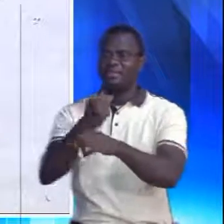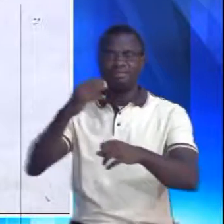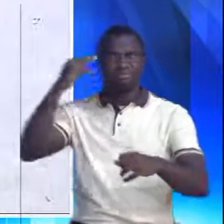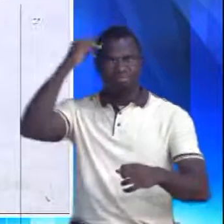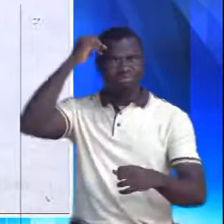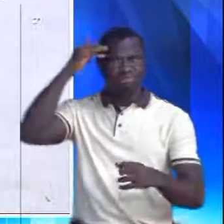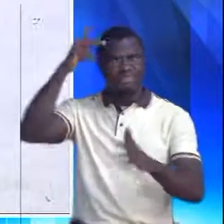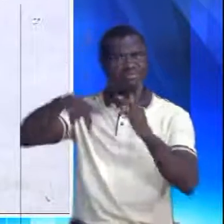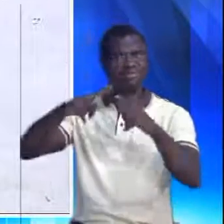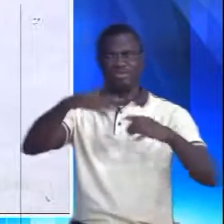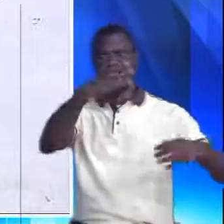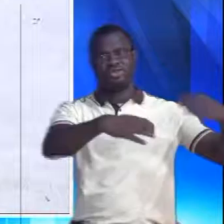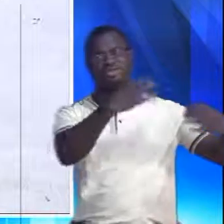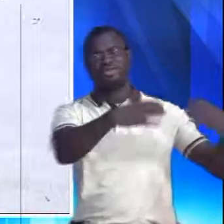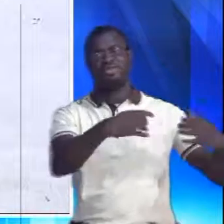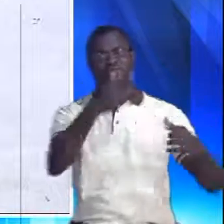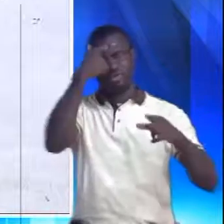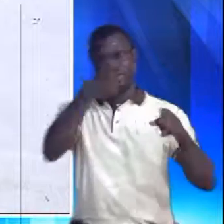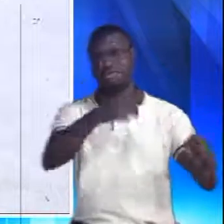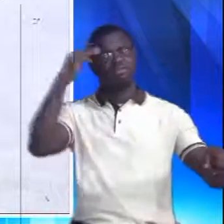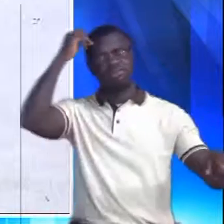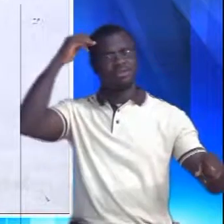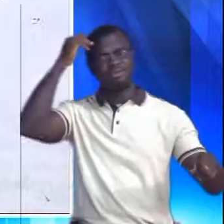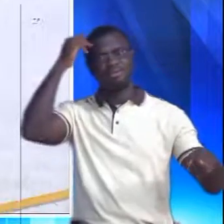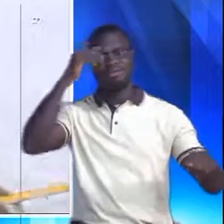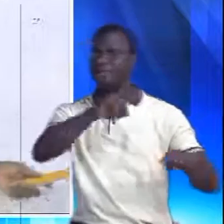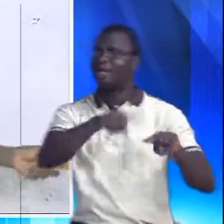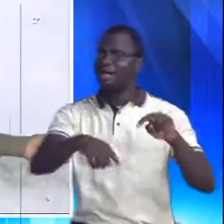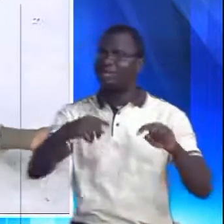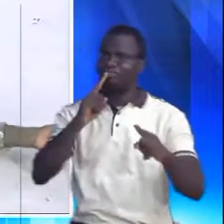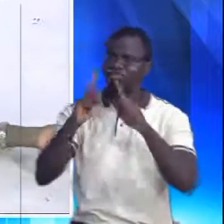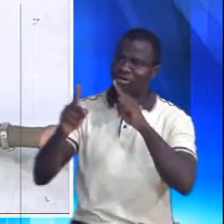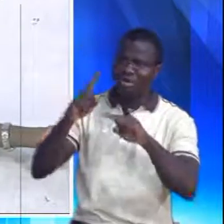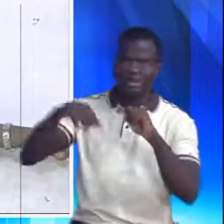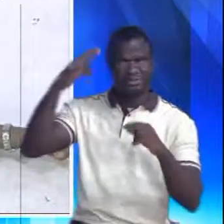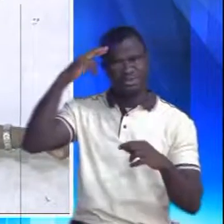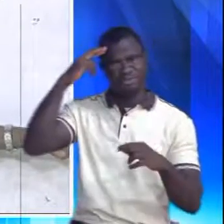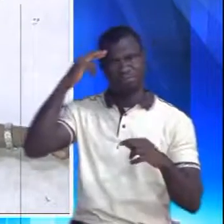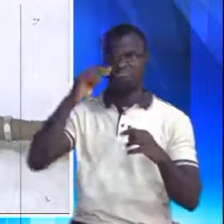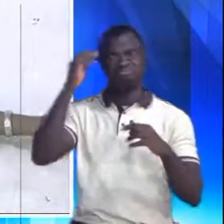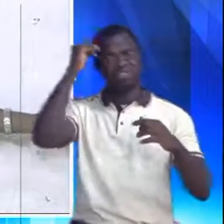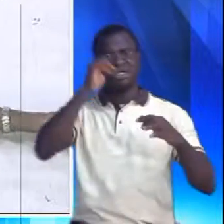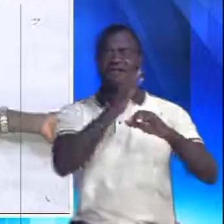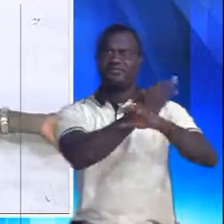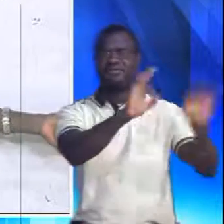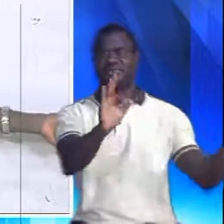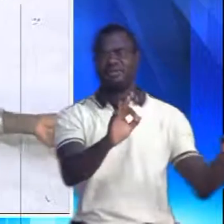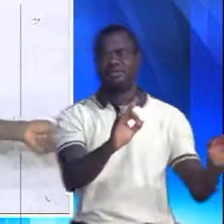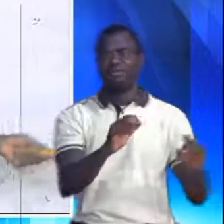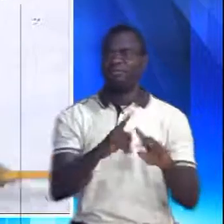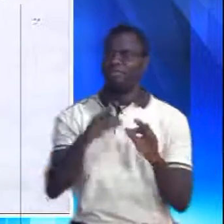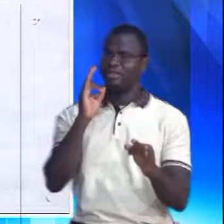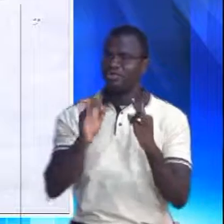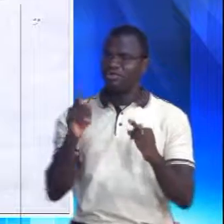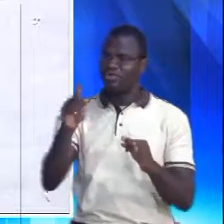illness, he will be confined to asylum where he's going to be taken proper care of before he can be released to mix